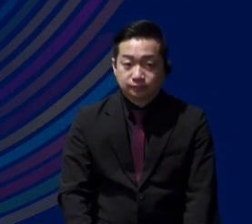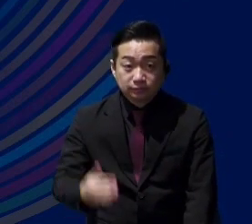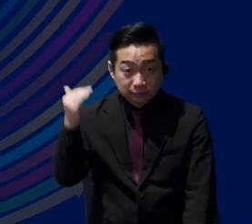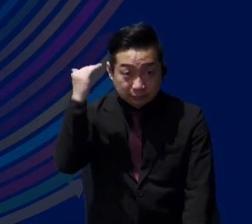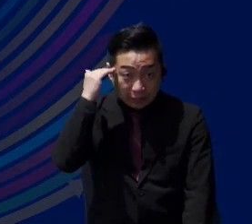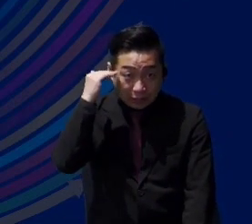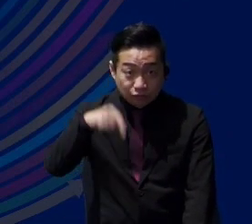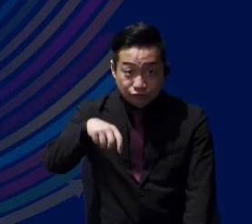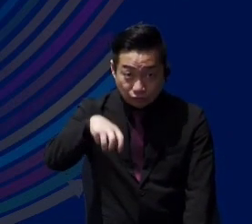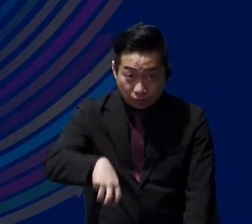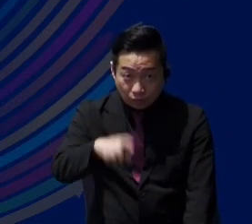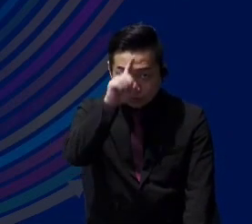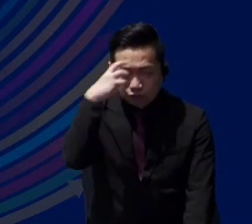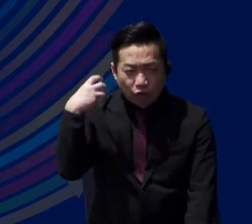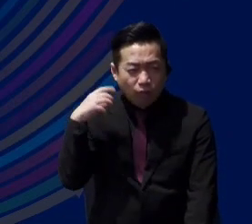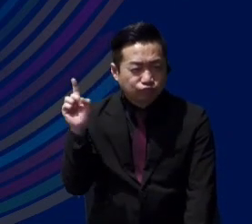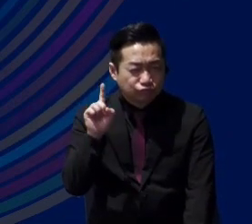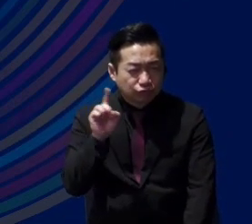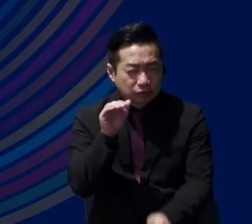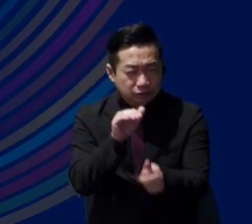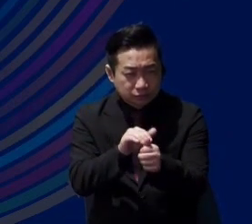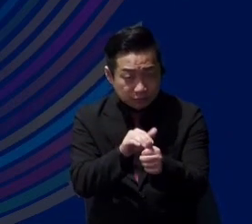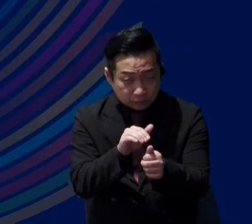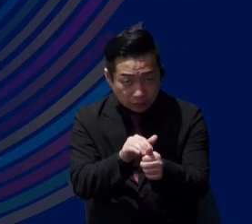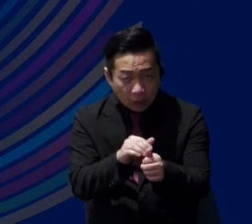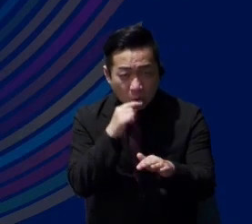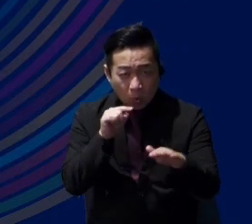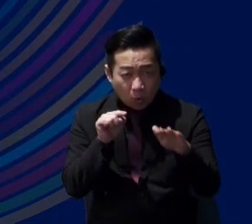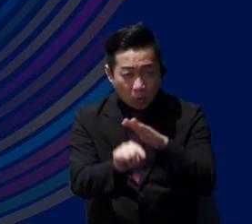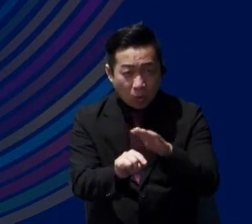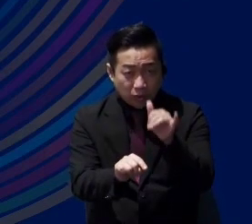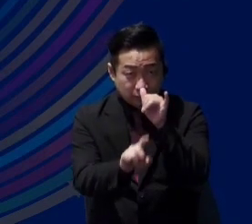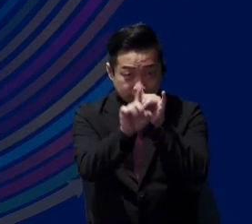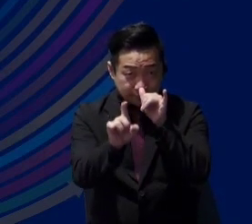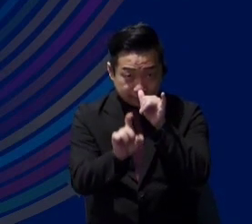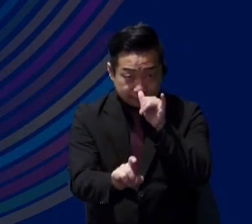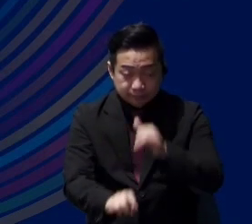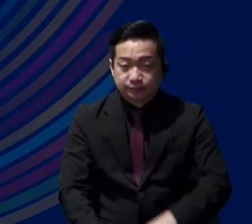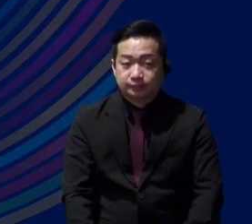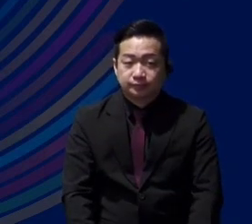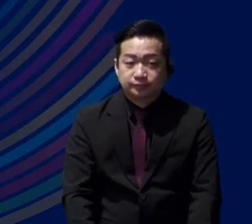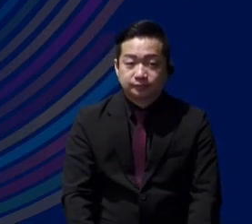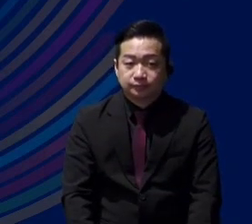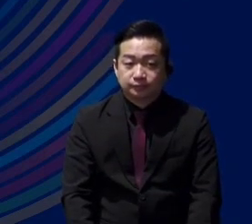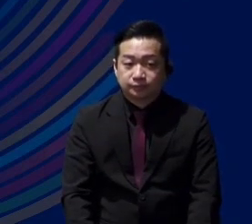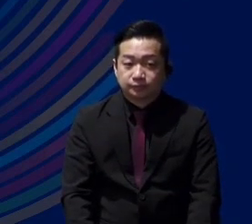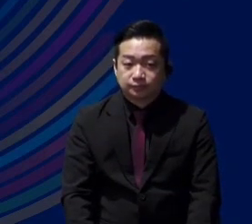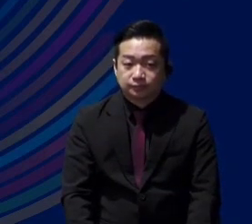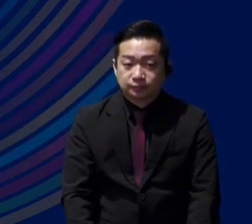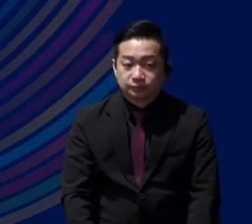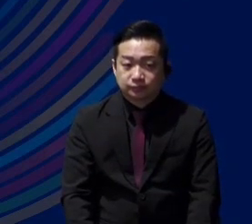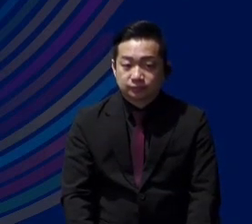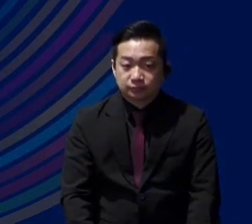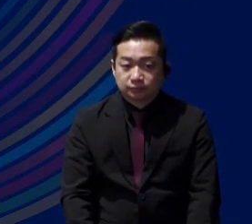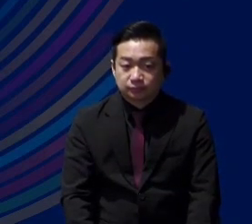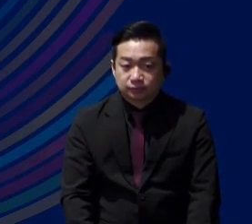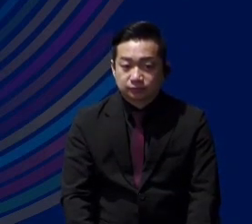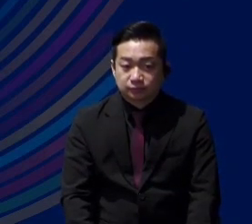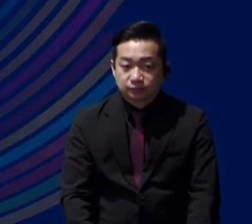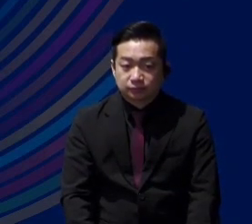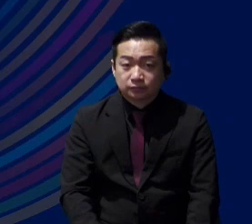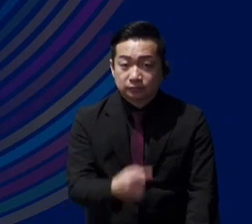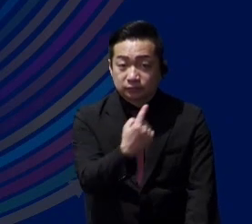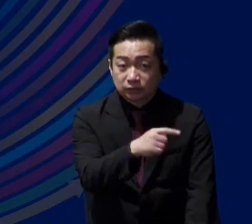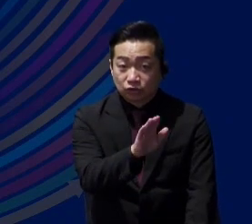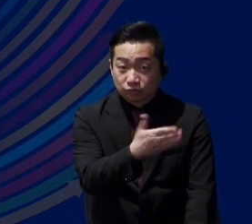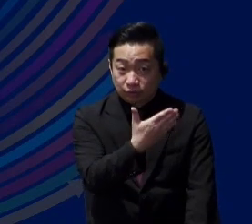Okay. From 1990 until 2021, you increased your